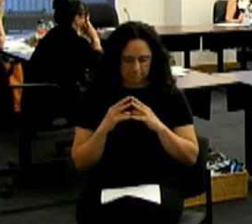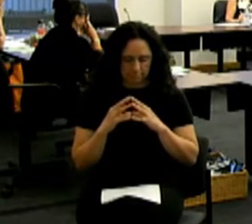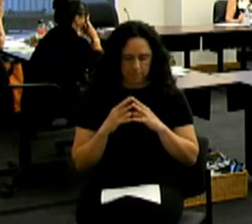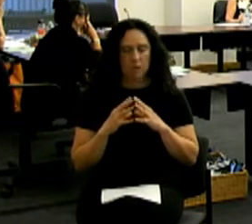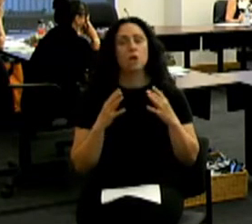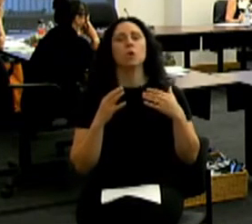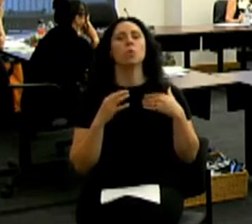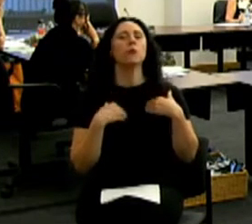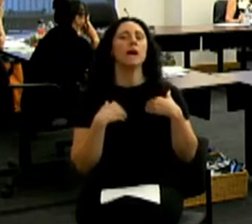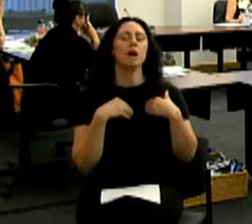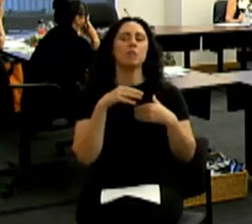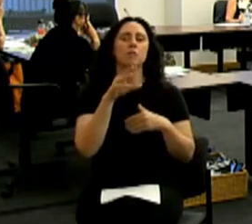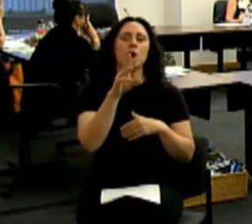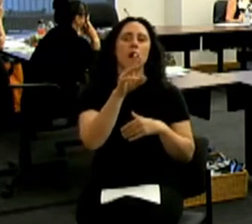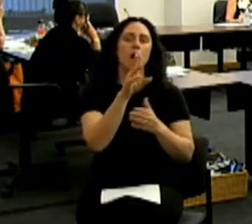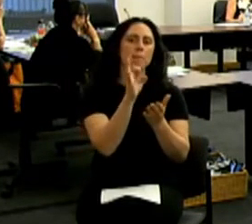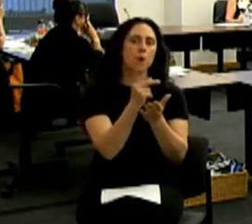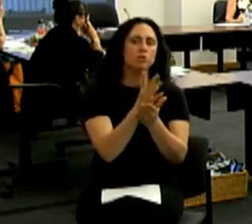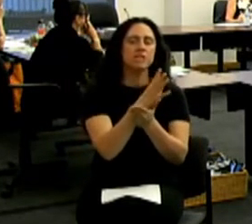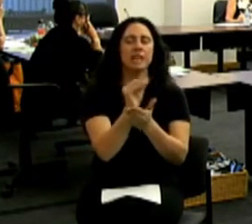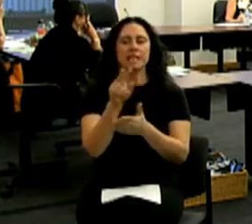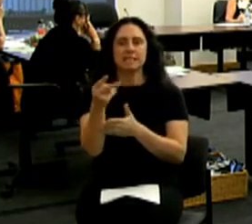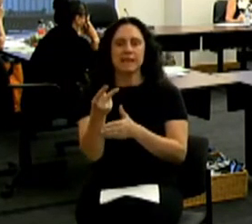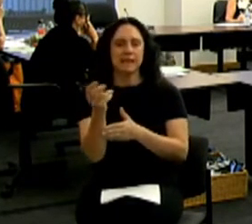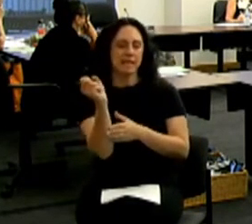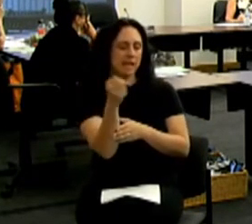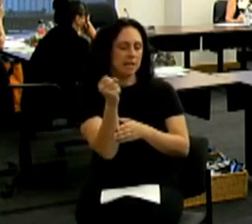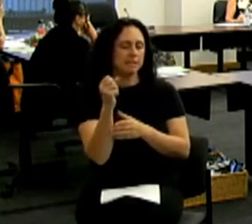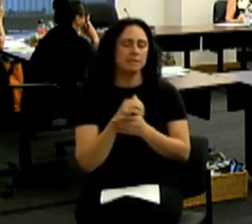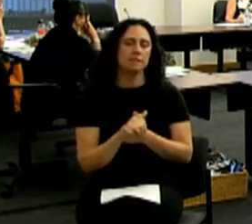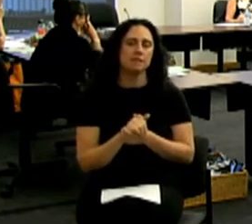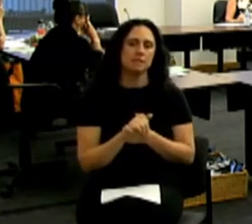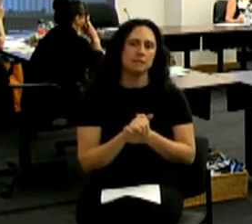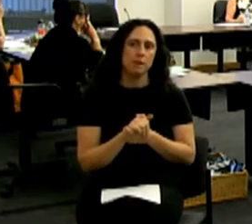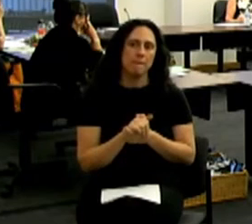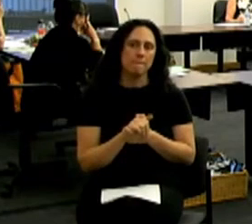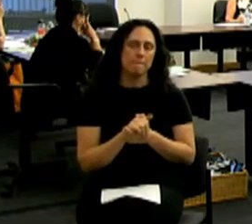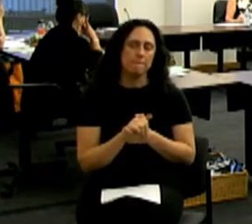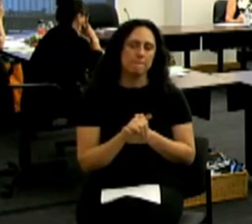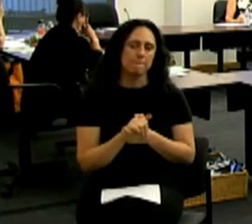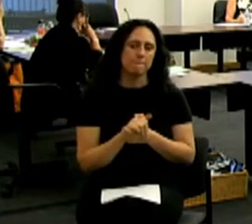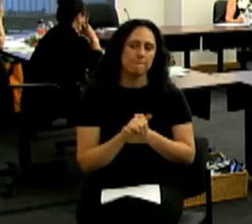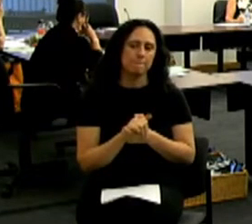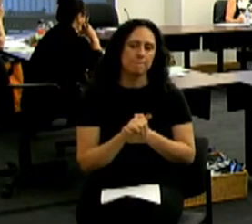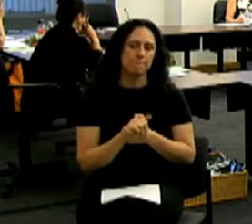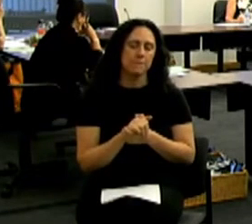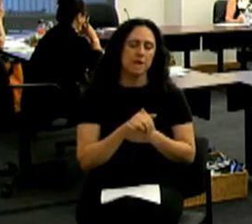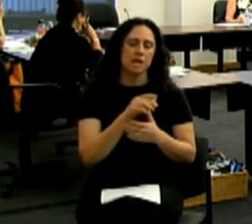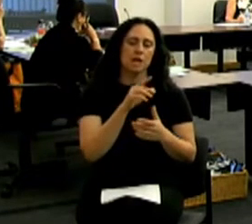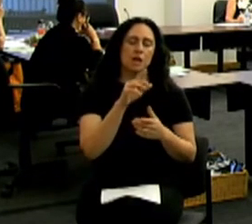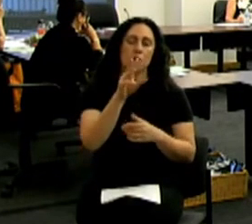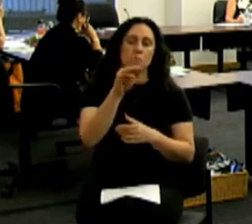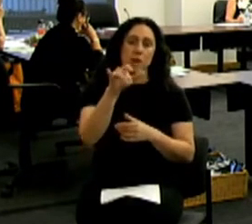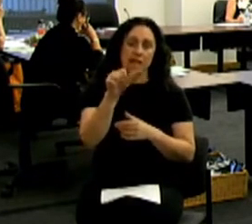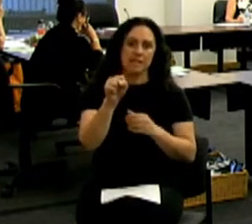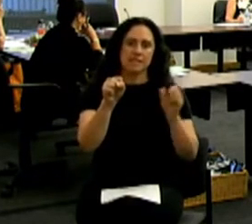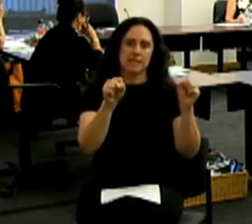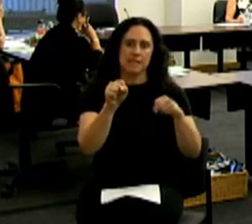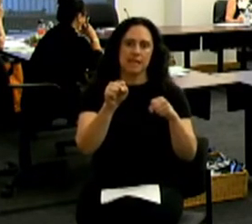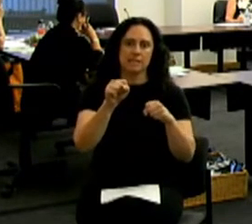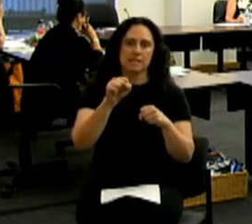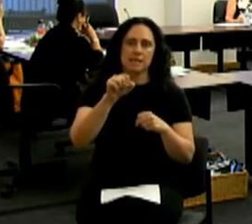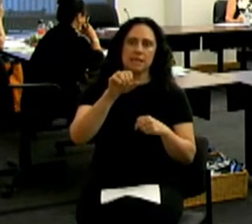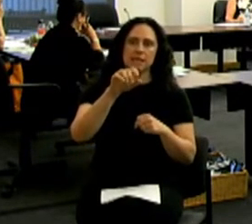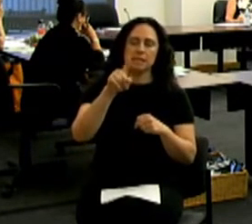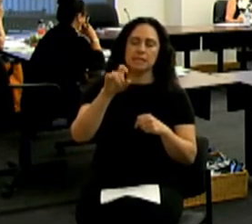We have a motion and a second. Yes. Go ahead, Kelly. Trustee Morales? Yes. Trustee